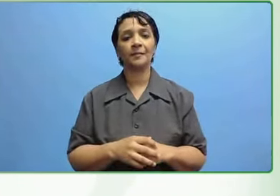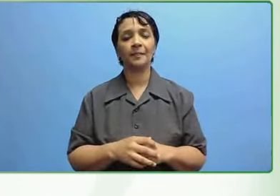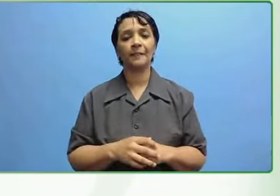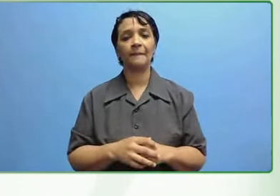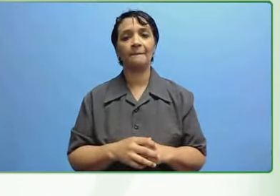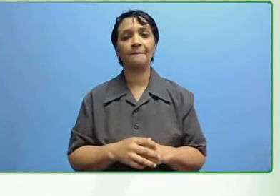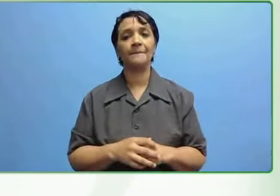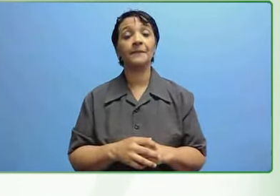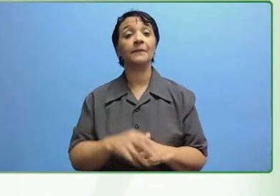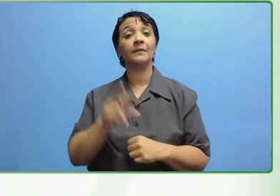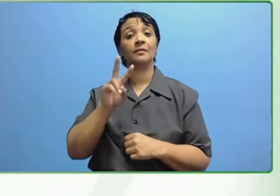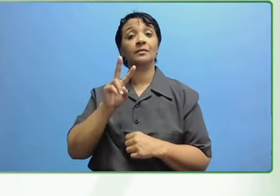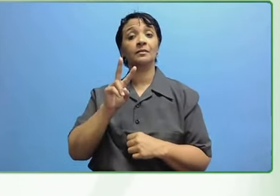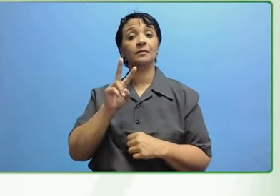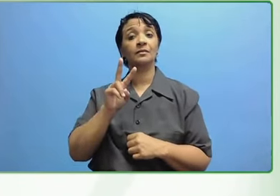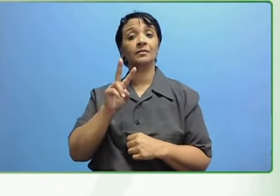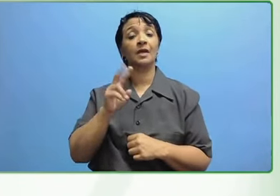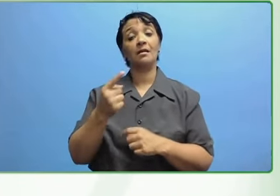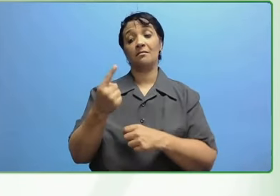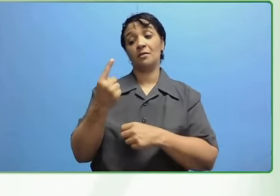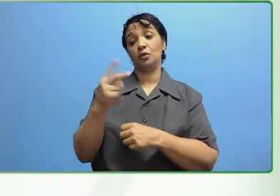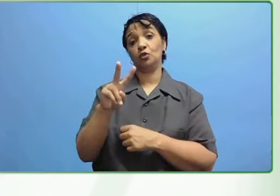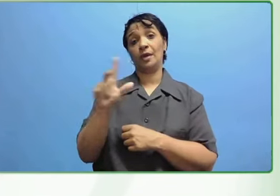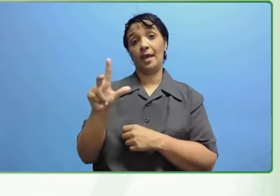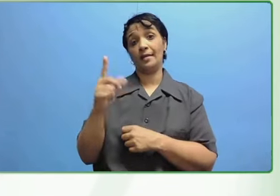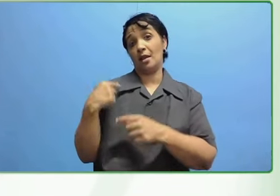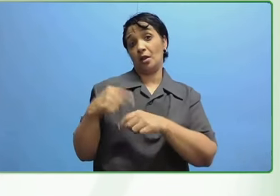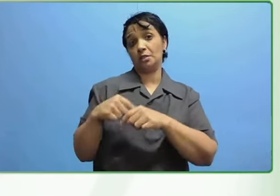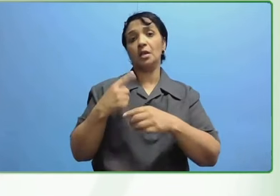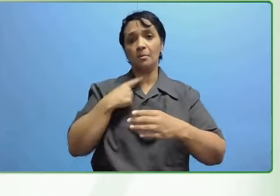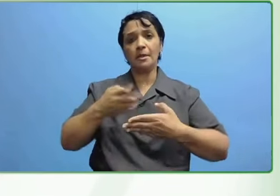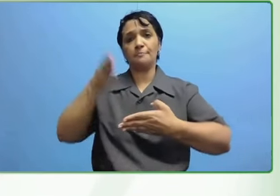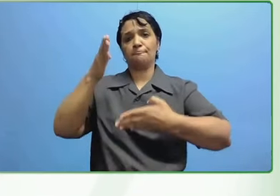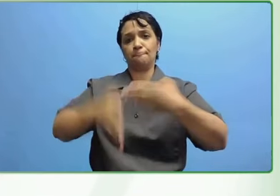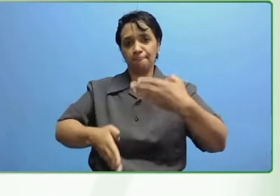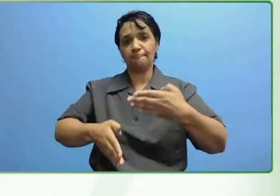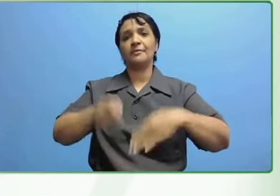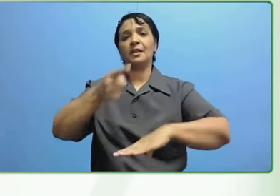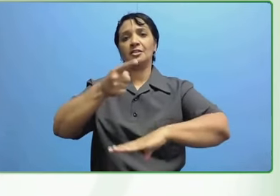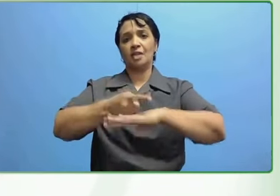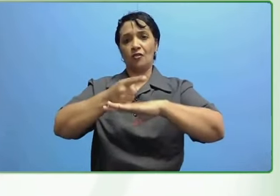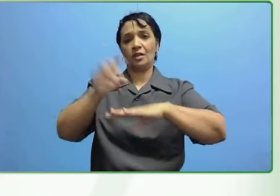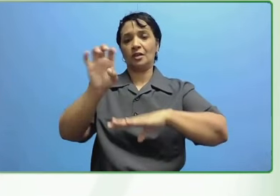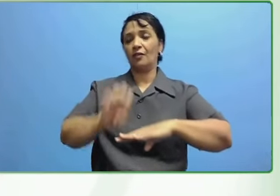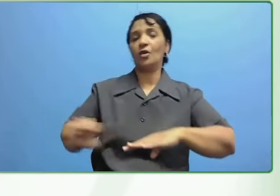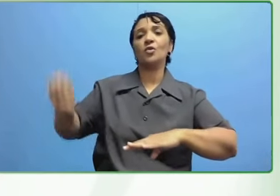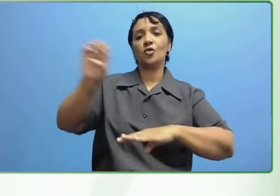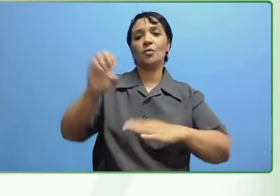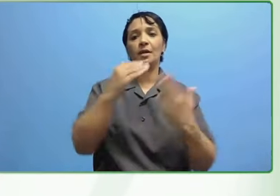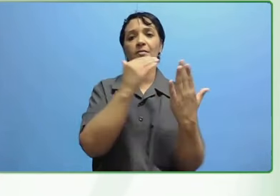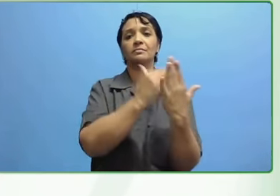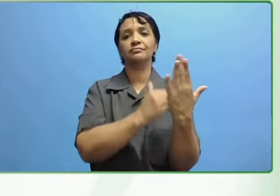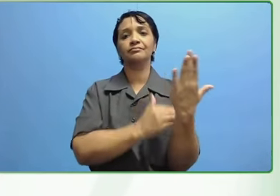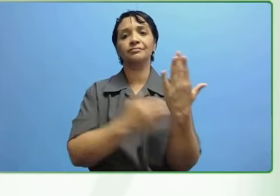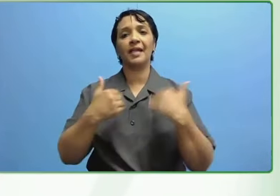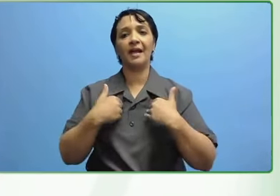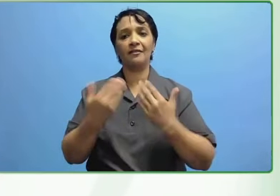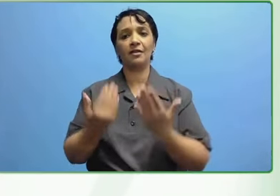June last year was the deadline when this directive, this European law, will become national law. And so it's not duplicated. Sorry. Sorry. So I stopped now.